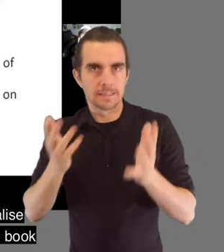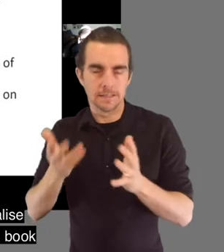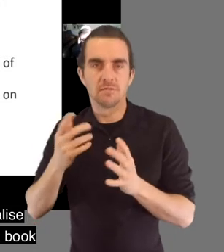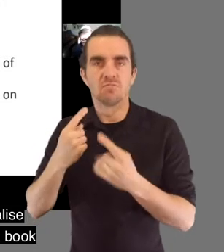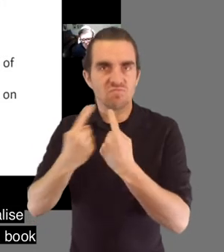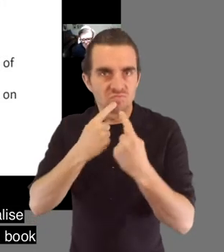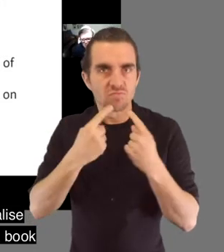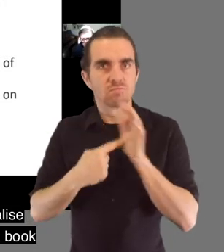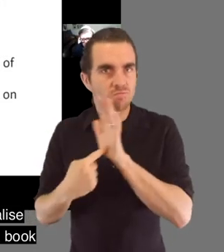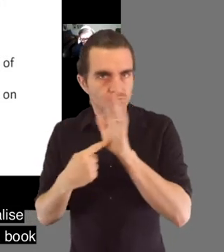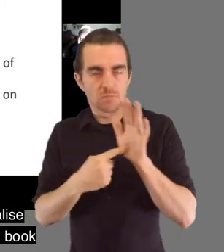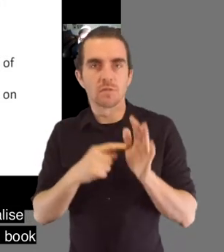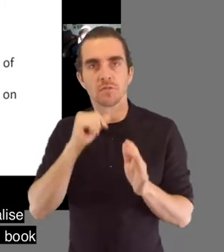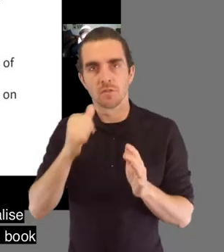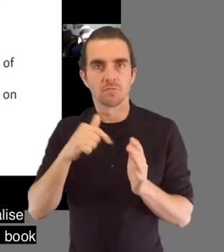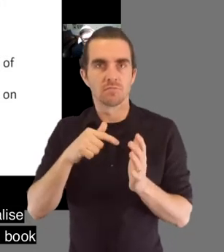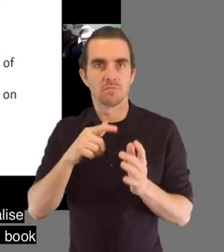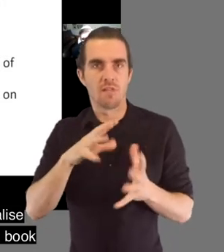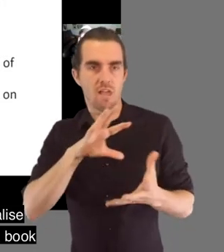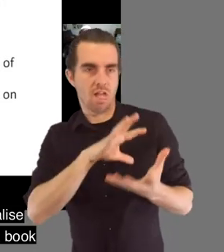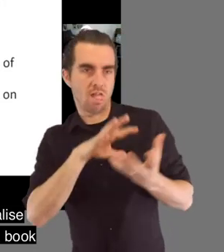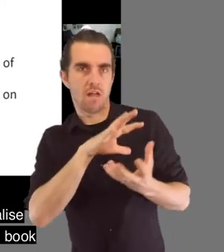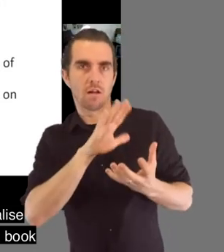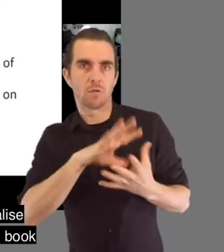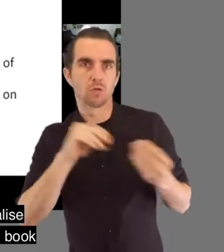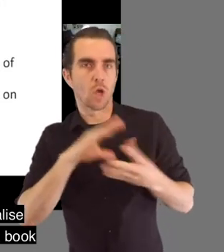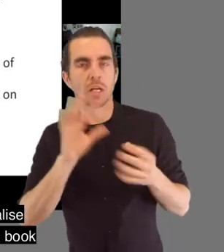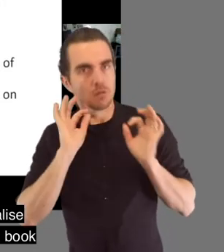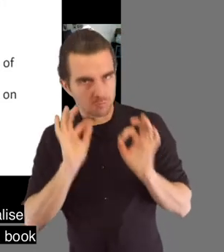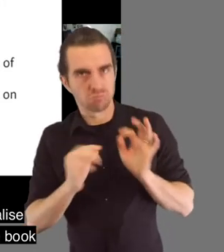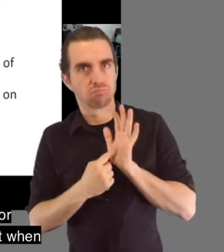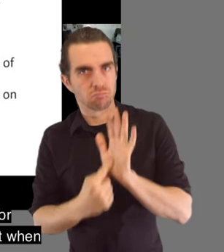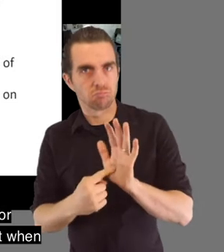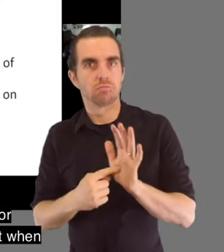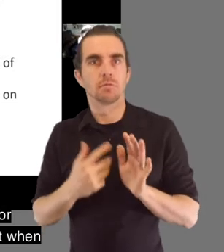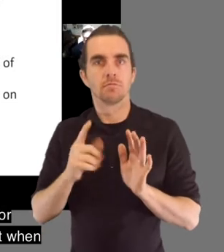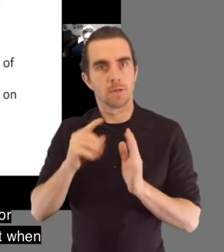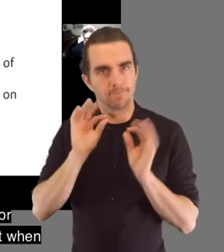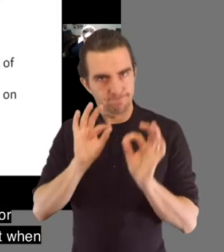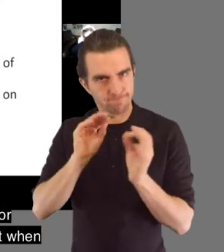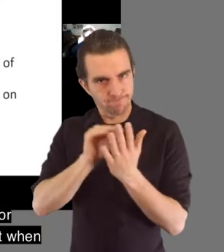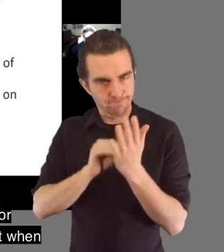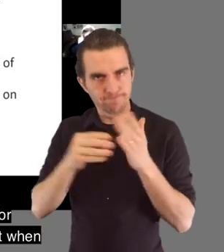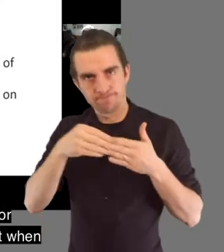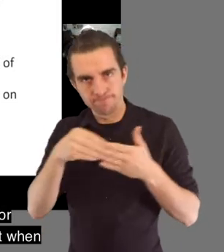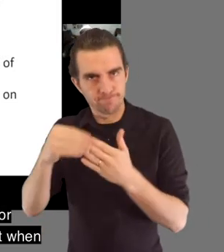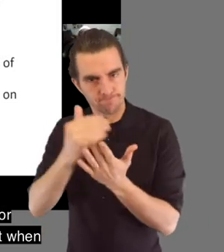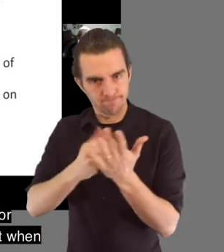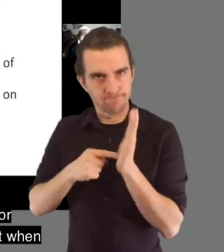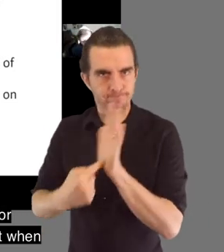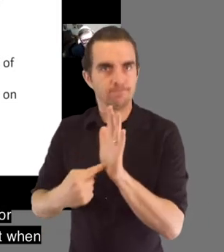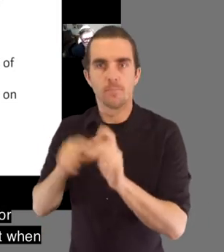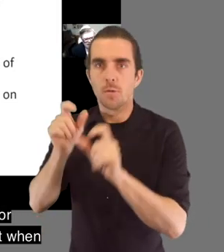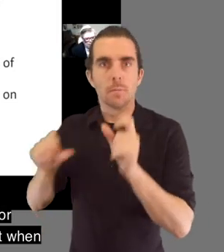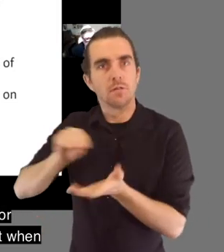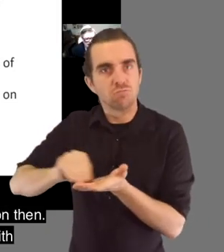report stories, to not sensationalize stories on disability. In the course book, you will find some guidance for journalists, and we'll come